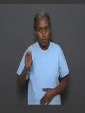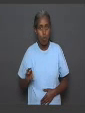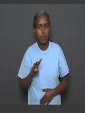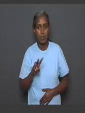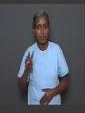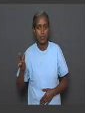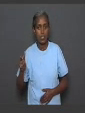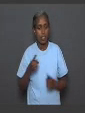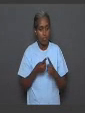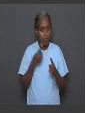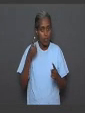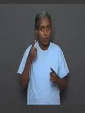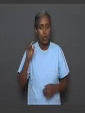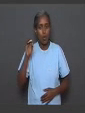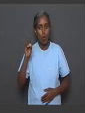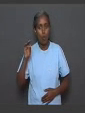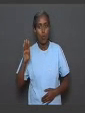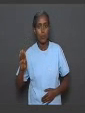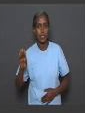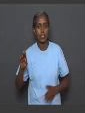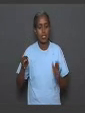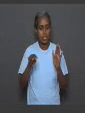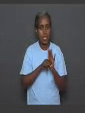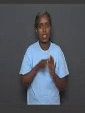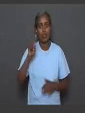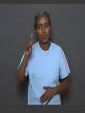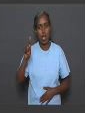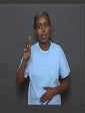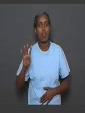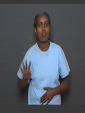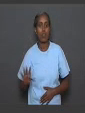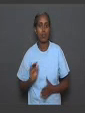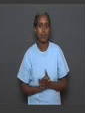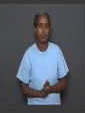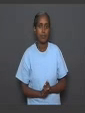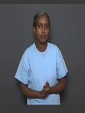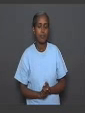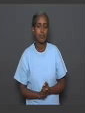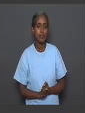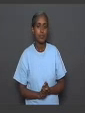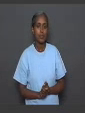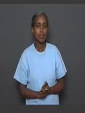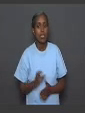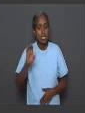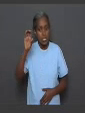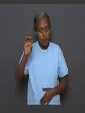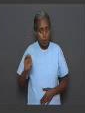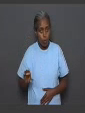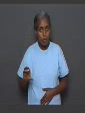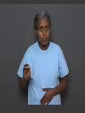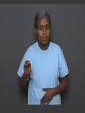vector for OB is -1, 4. The column